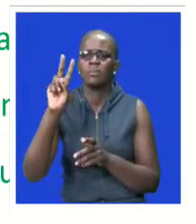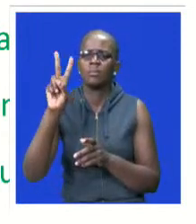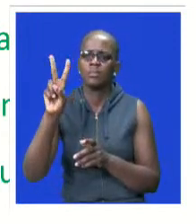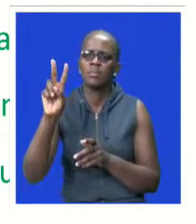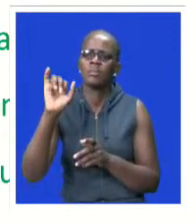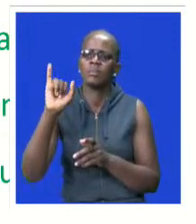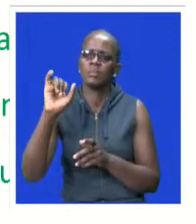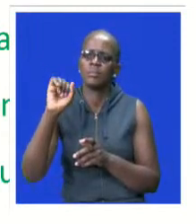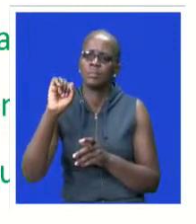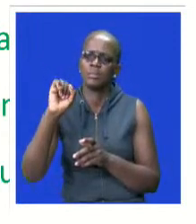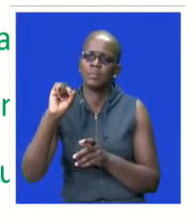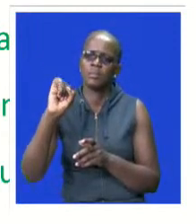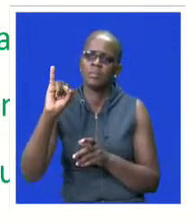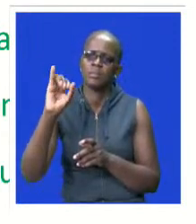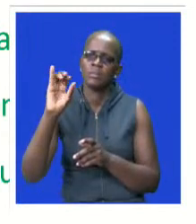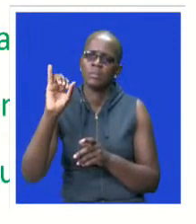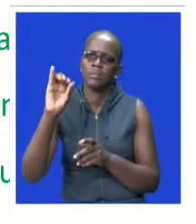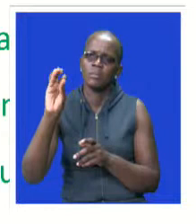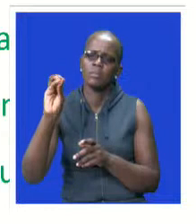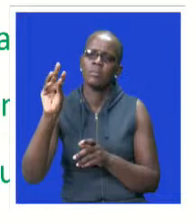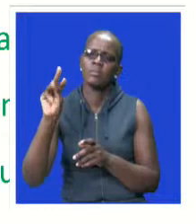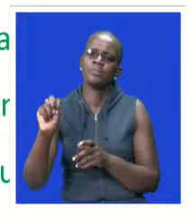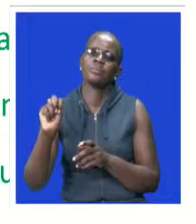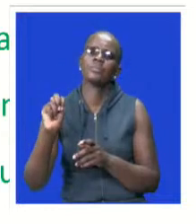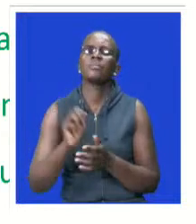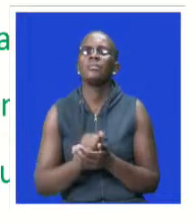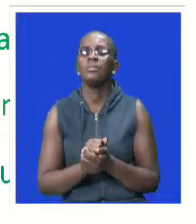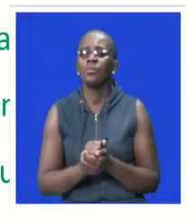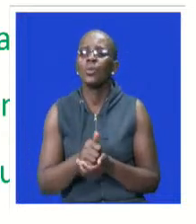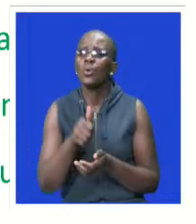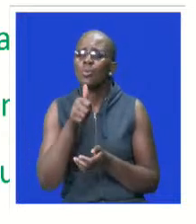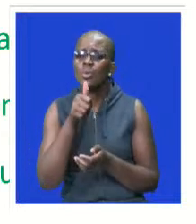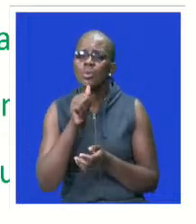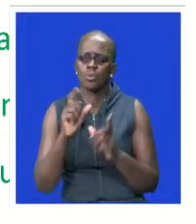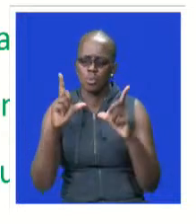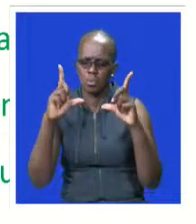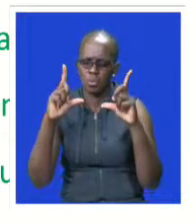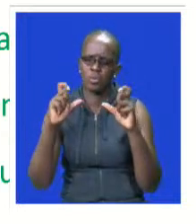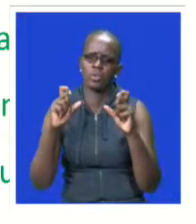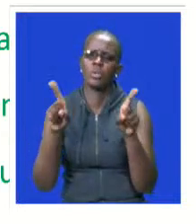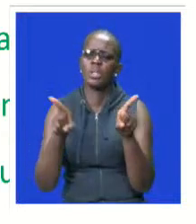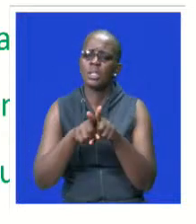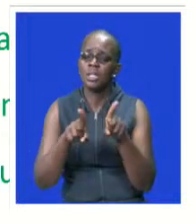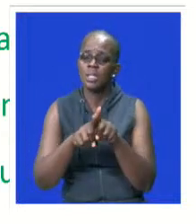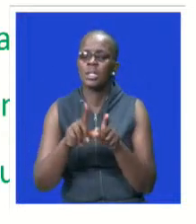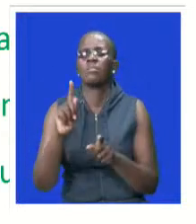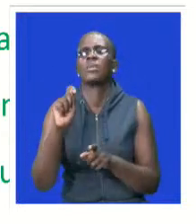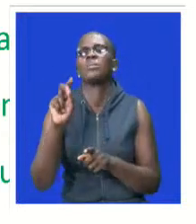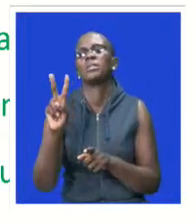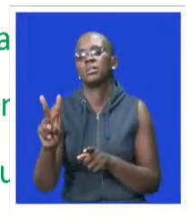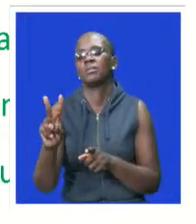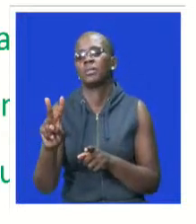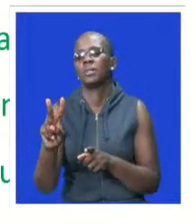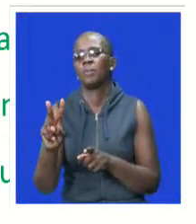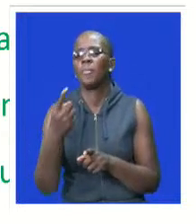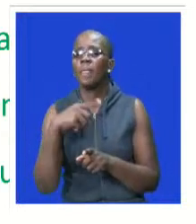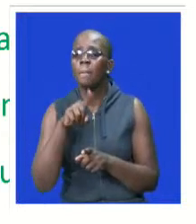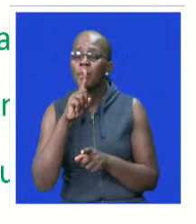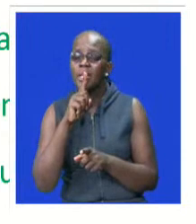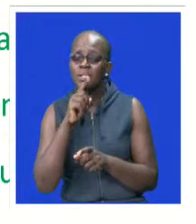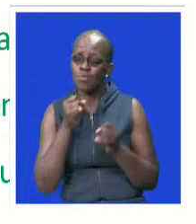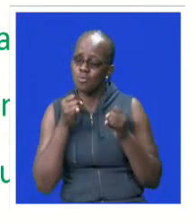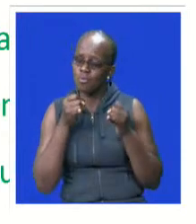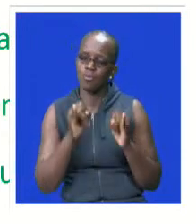word television. So we can use photos and TV, those kind of abbreviations for informal writing. Yet in